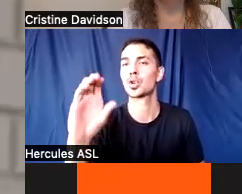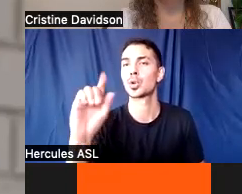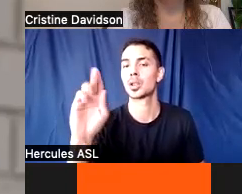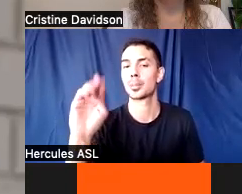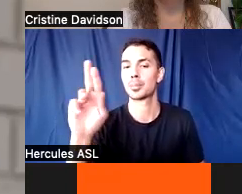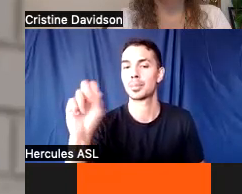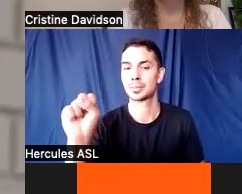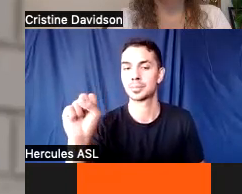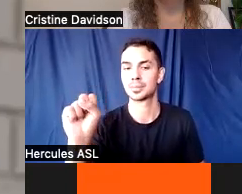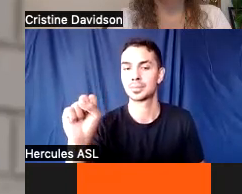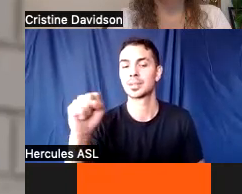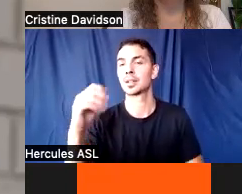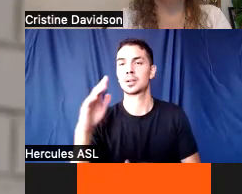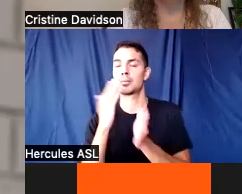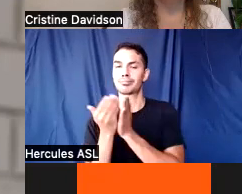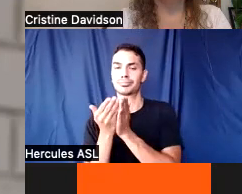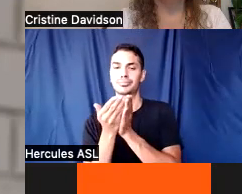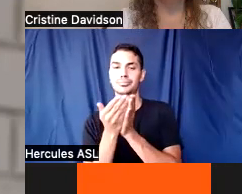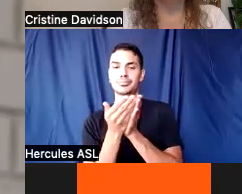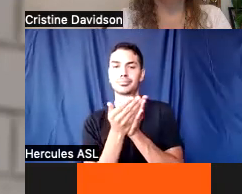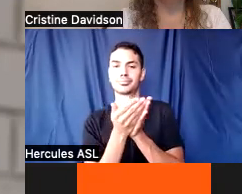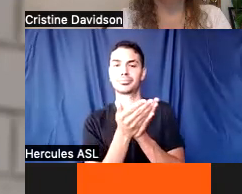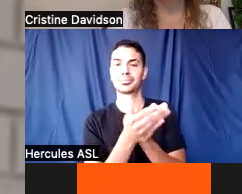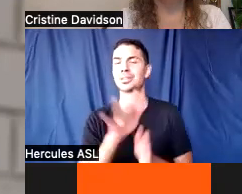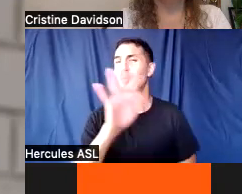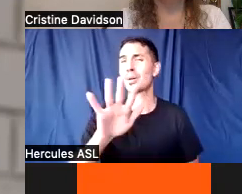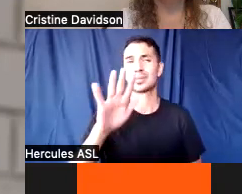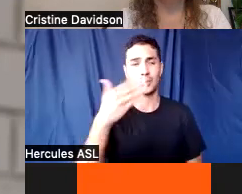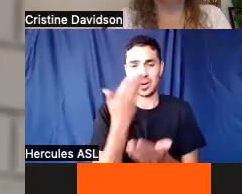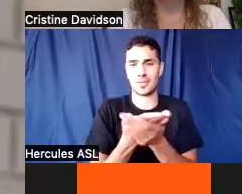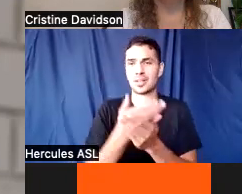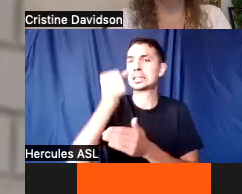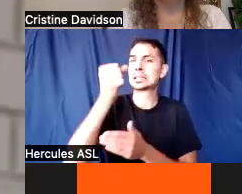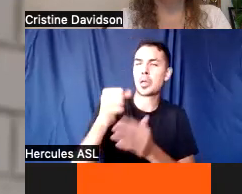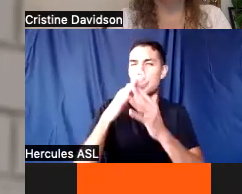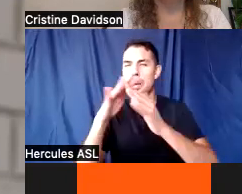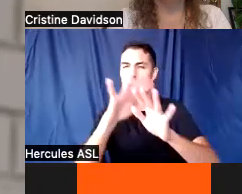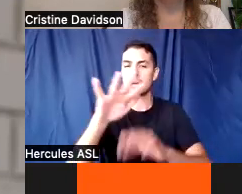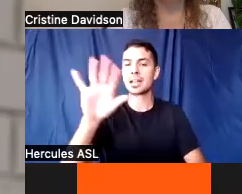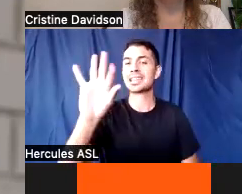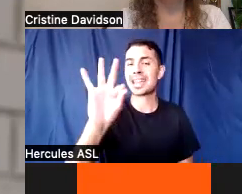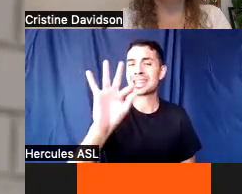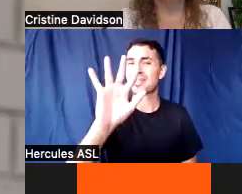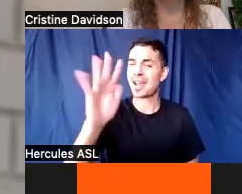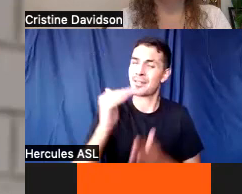America, 95 million natives. When the era